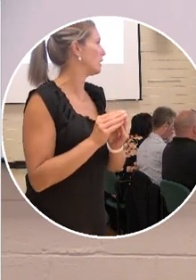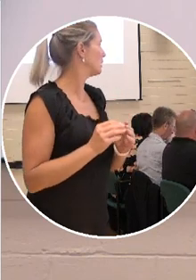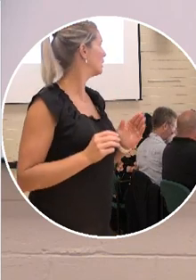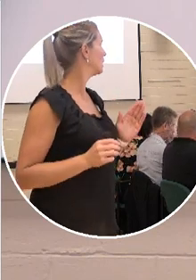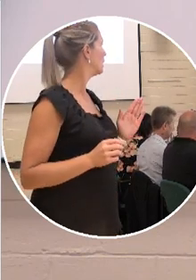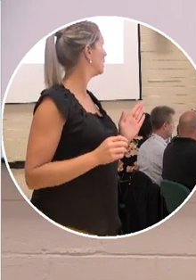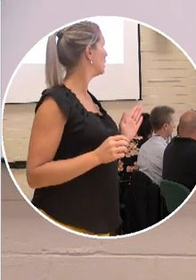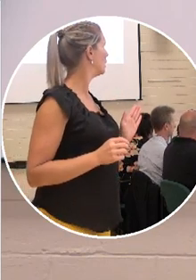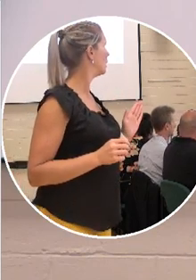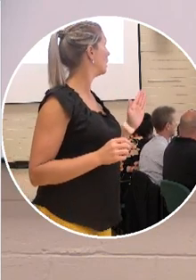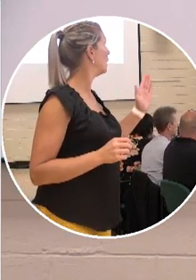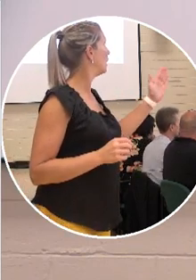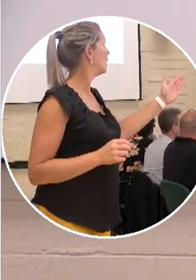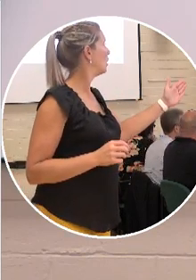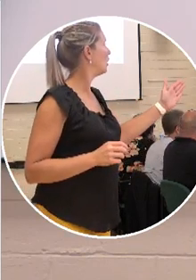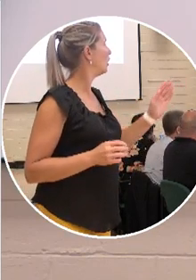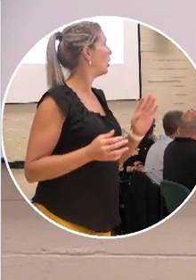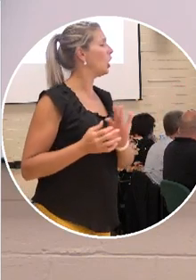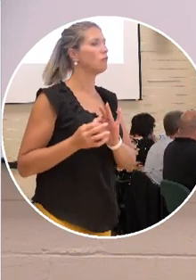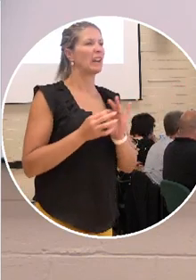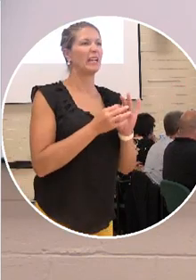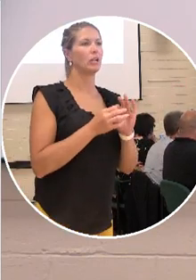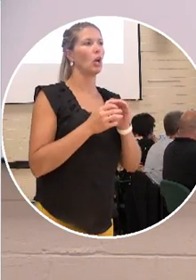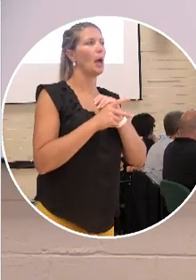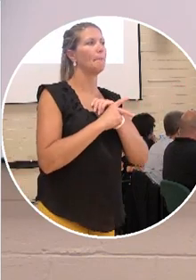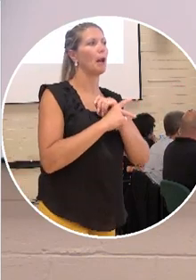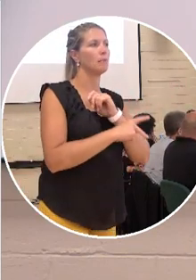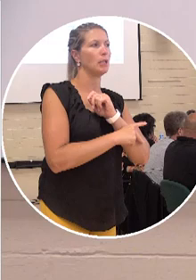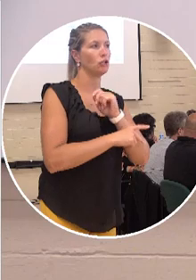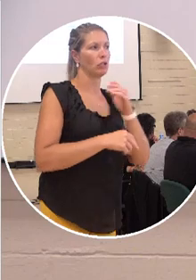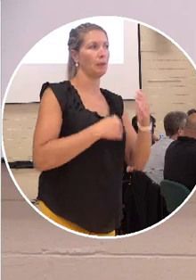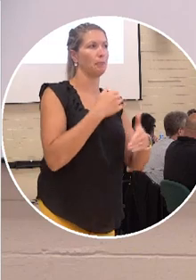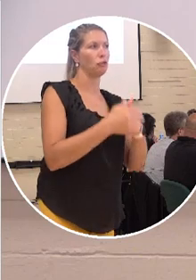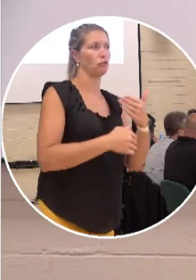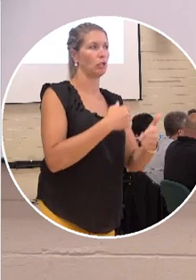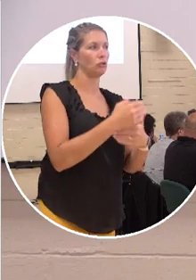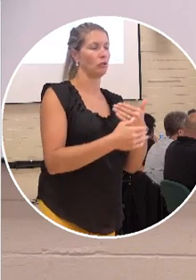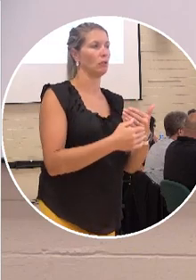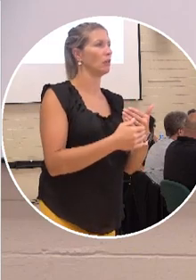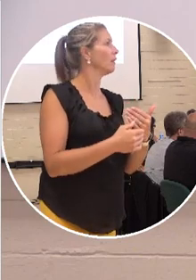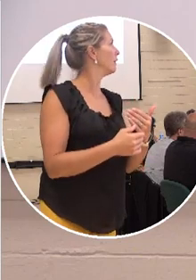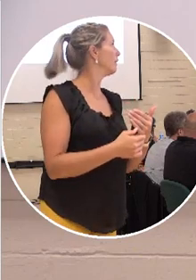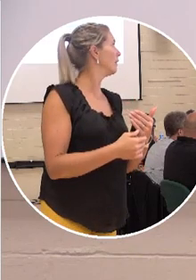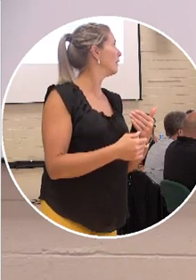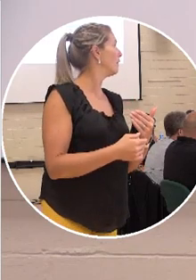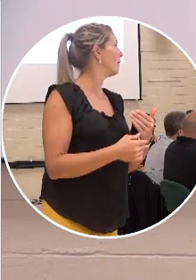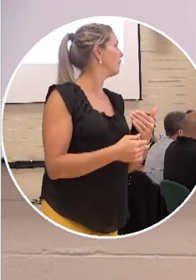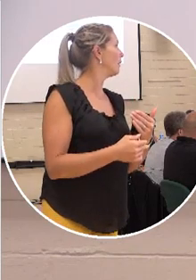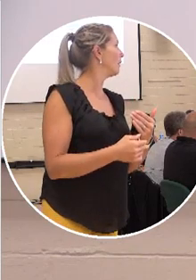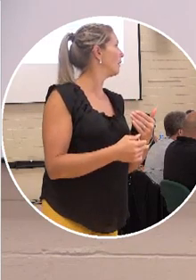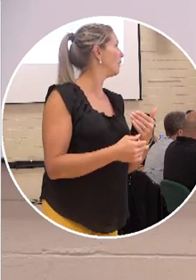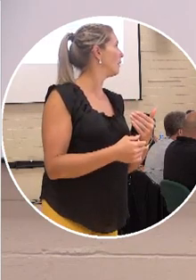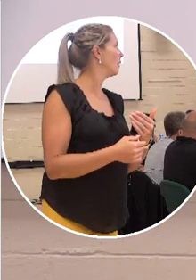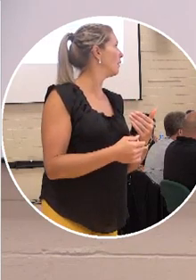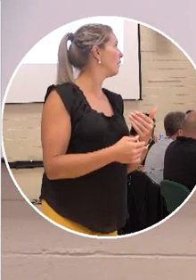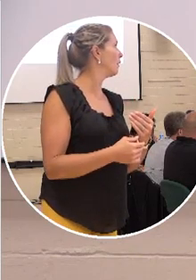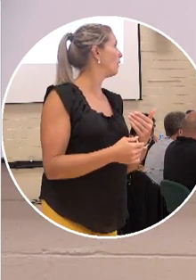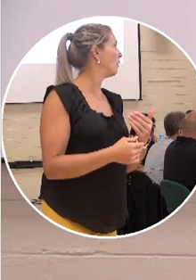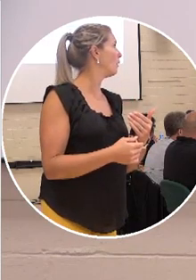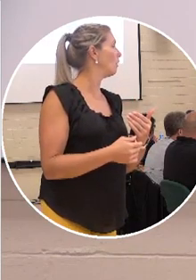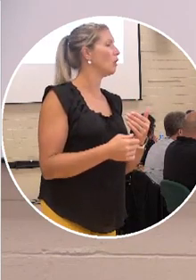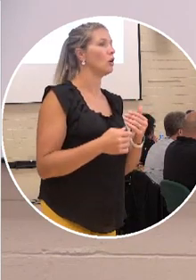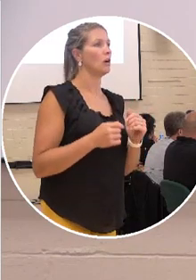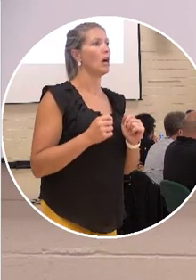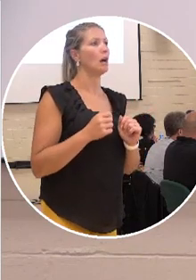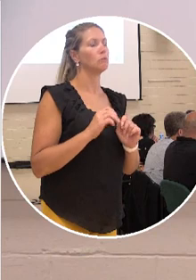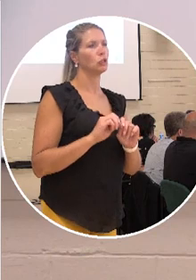a parliamentary procedure, a motion of parliamentary procedure, I believe I'm allowed to interrupt whoever's speaking on that. The rules of order